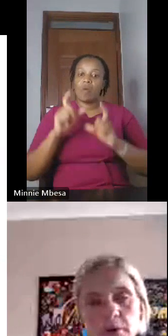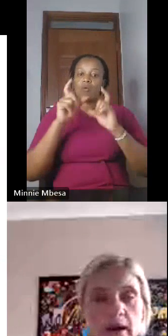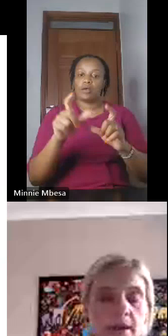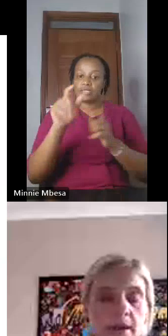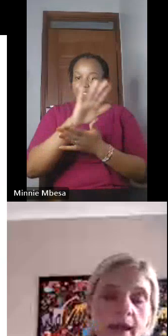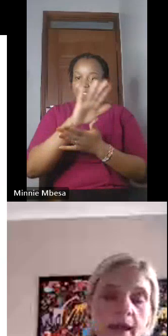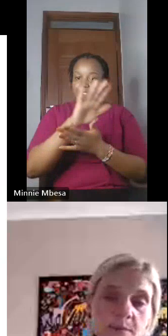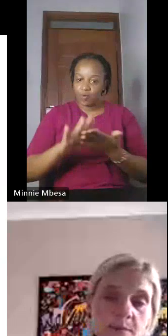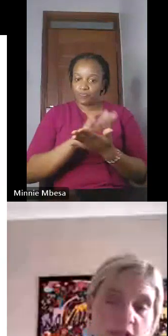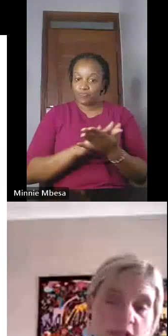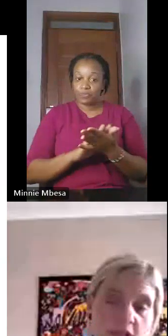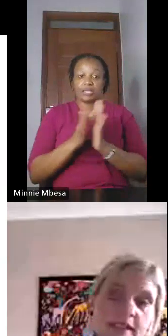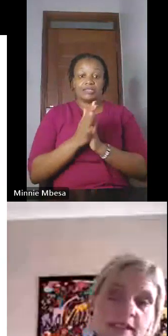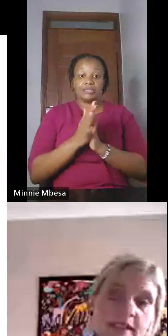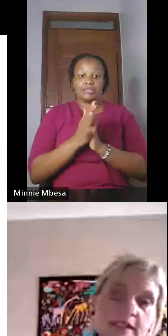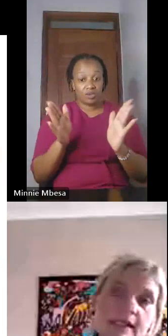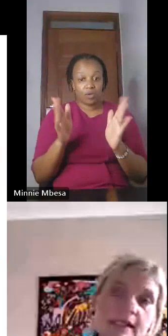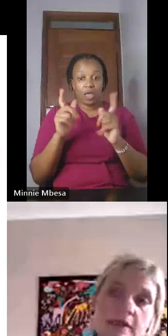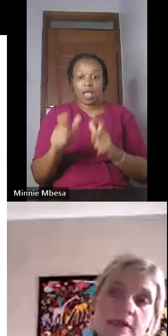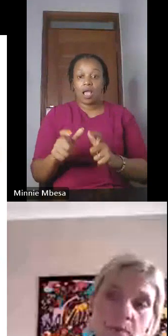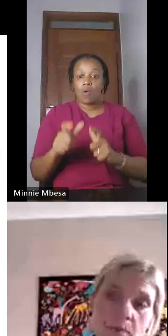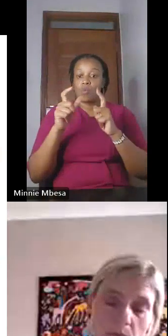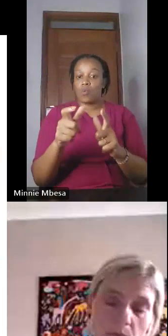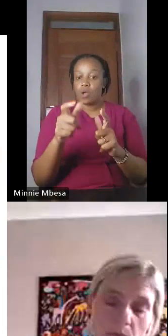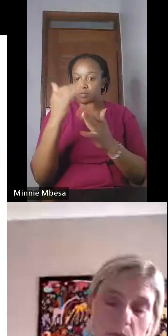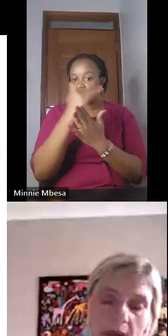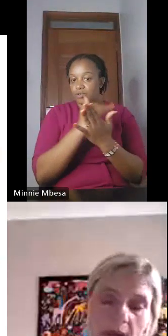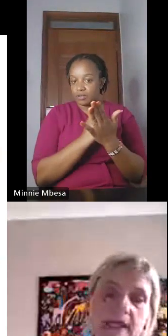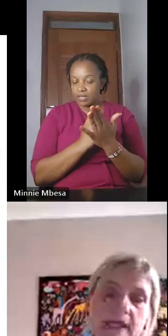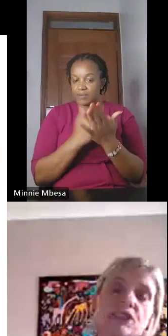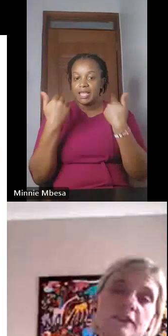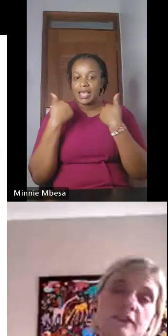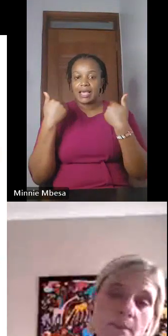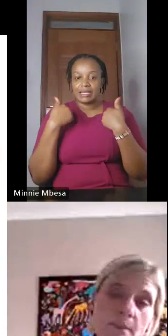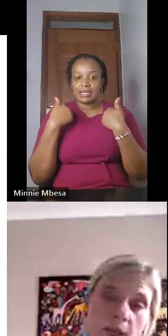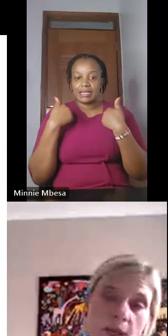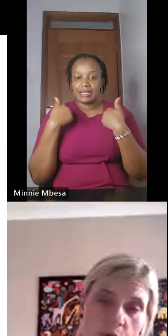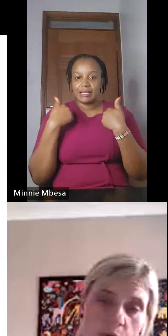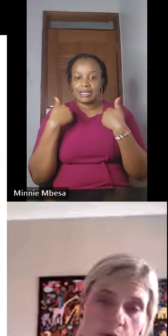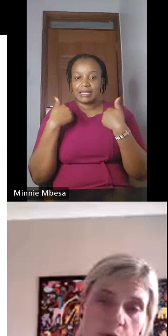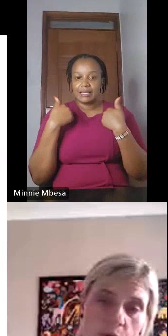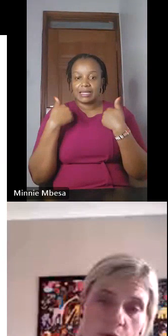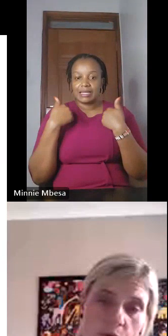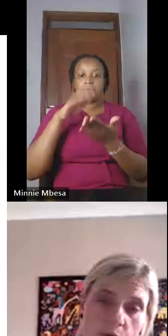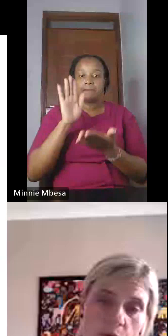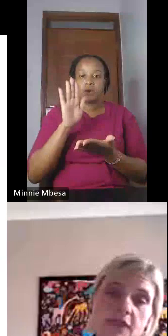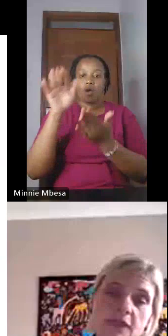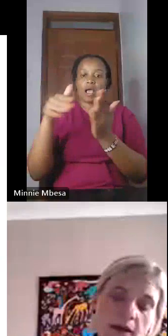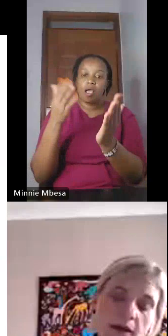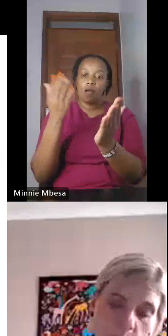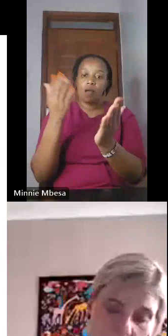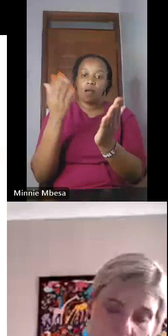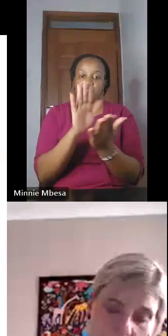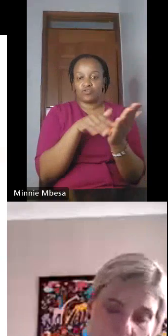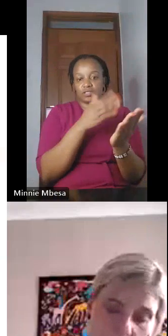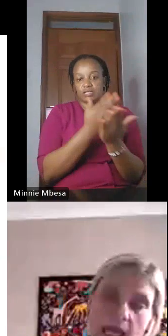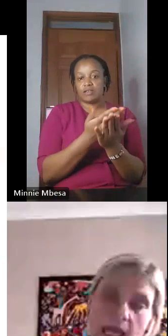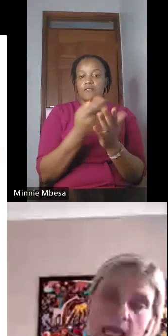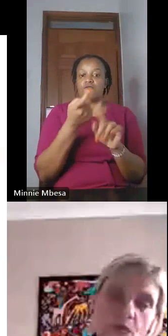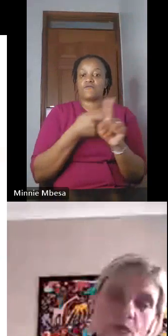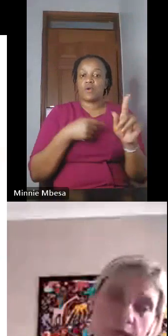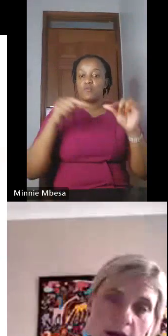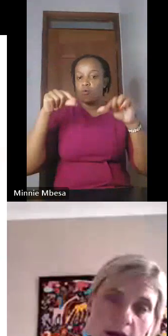our program has predominantly received more applications from qualified men than